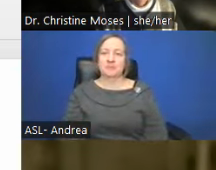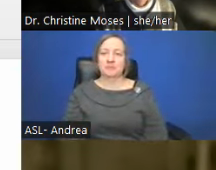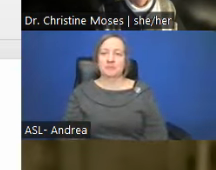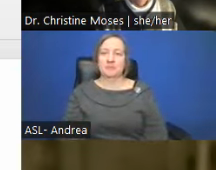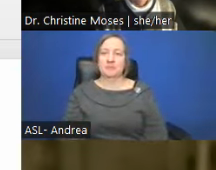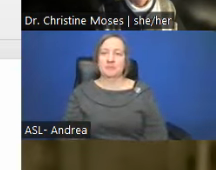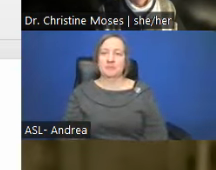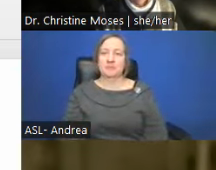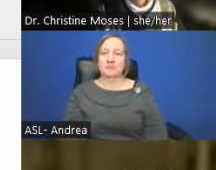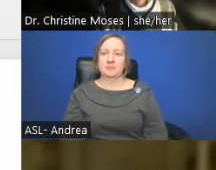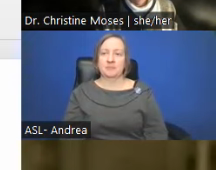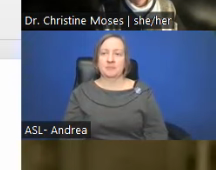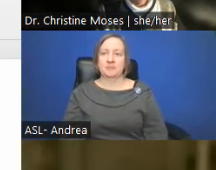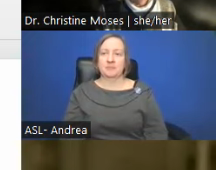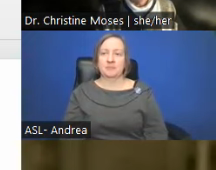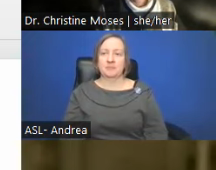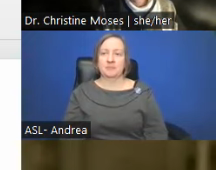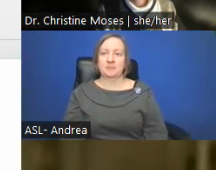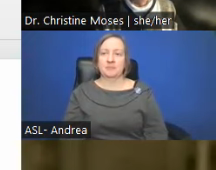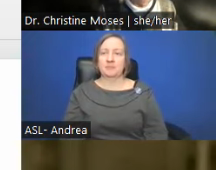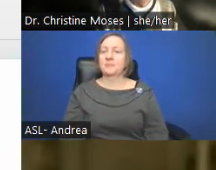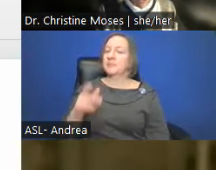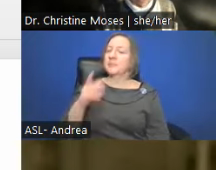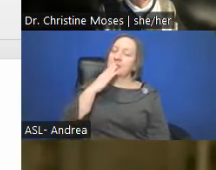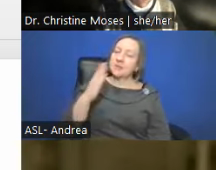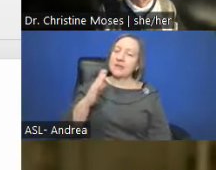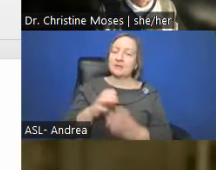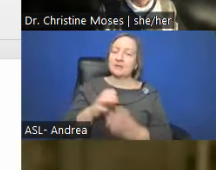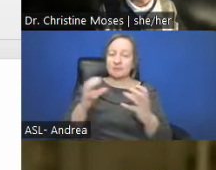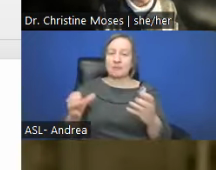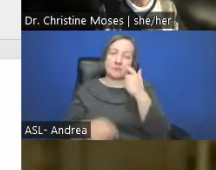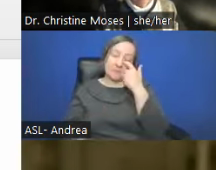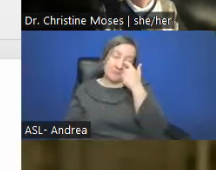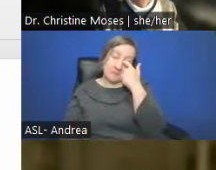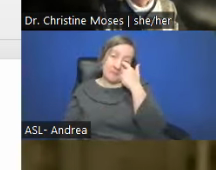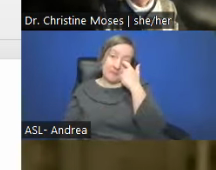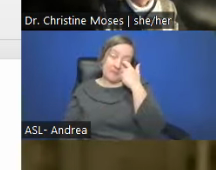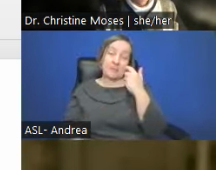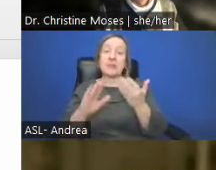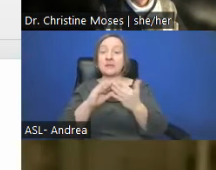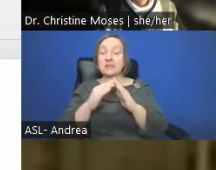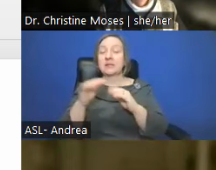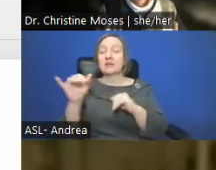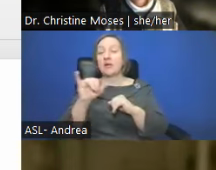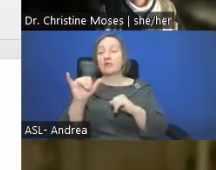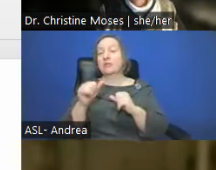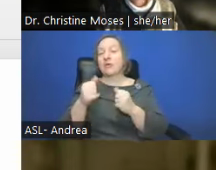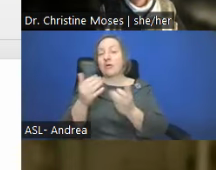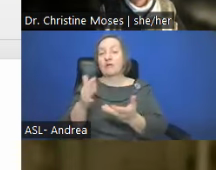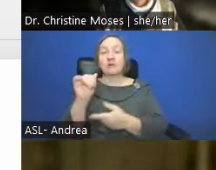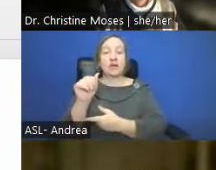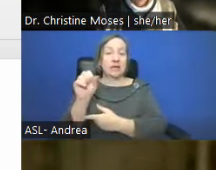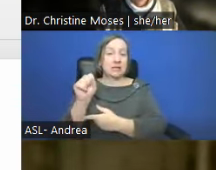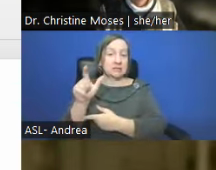español. Okay. Thank you very much. The city also offers